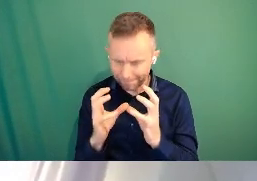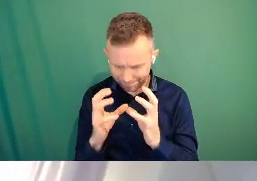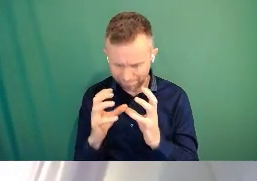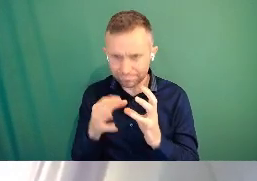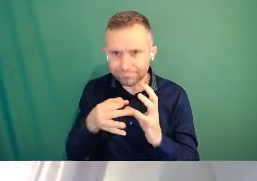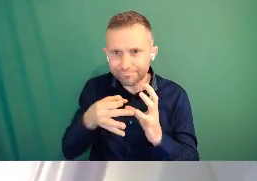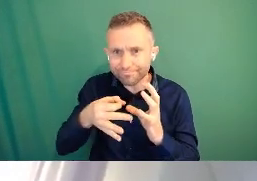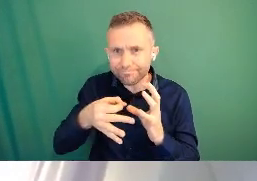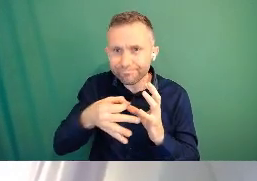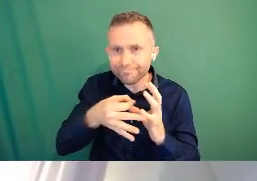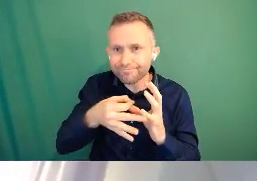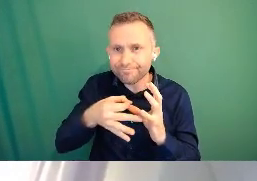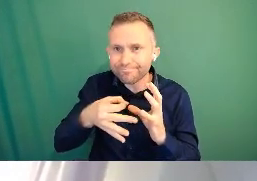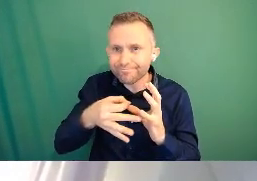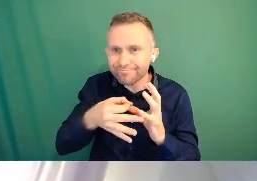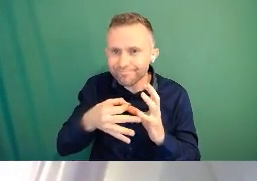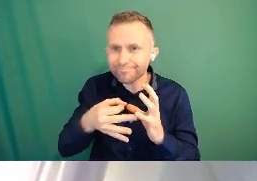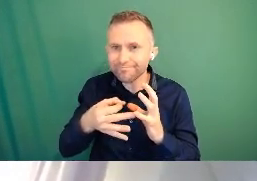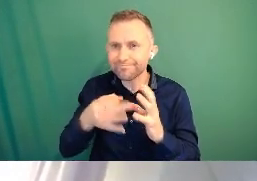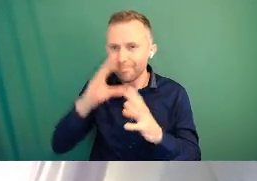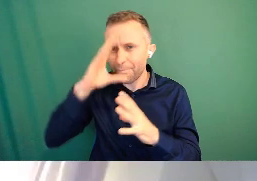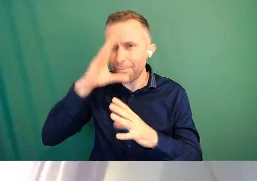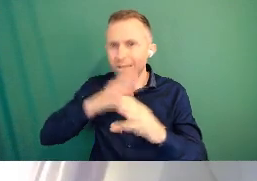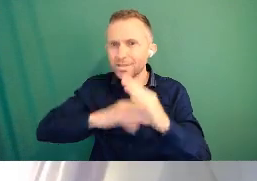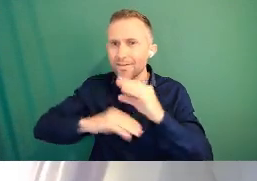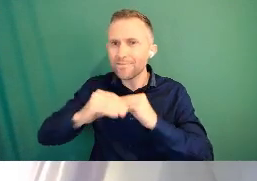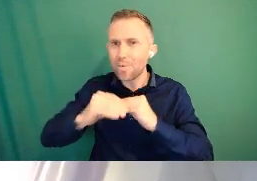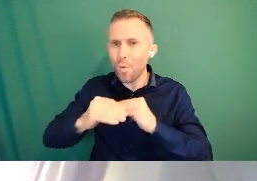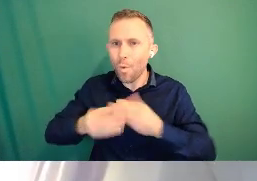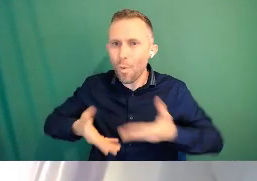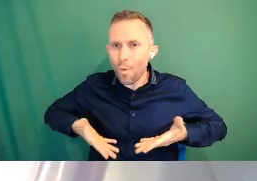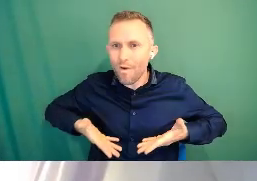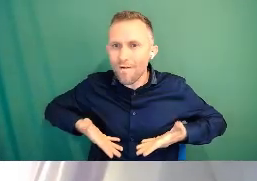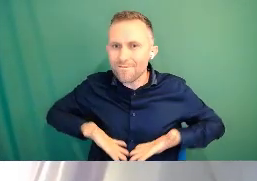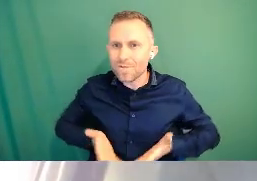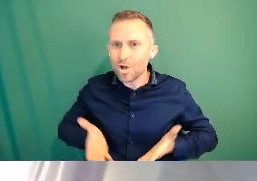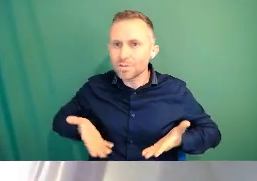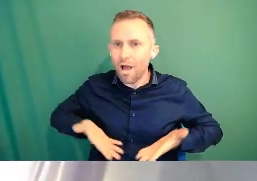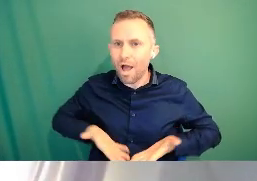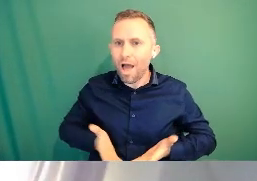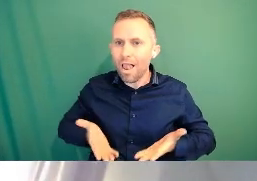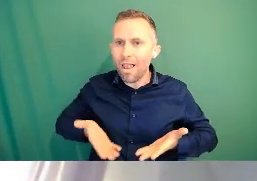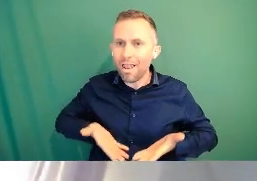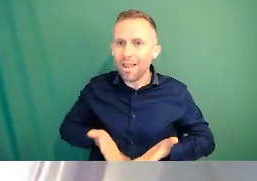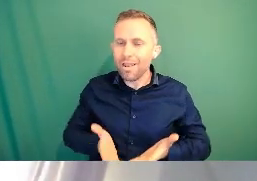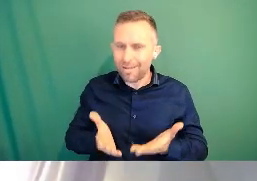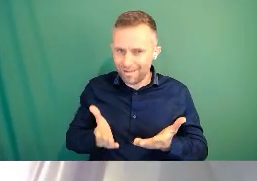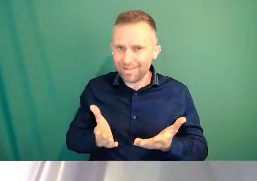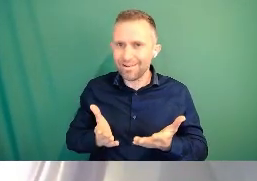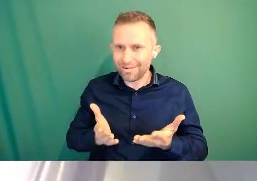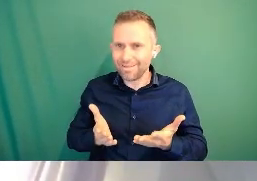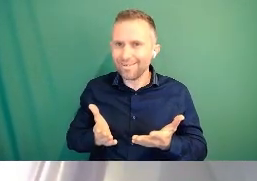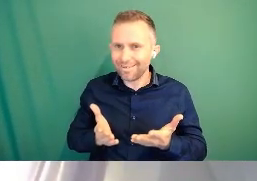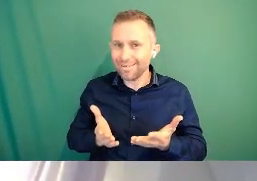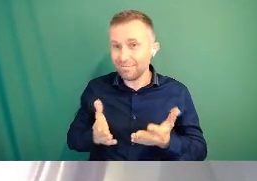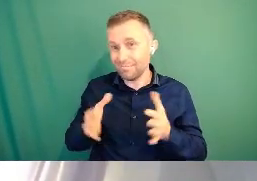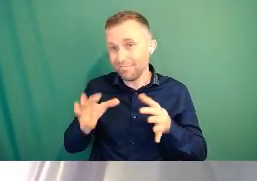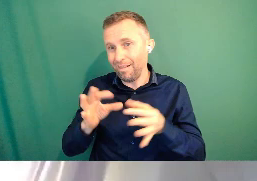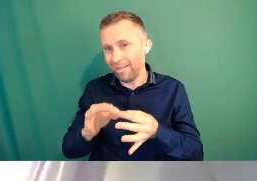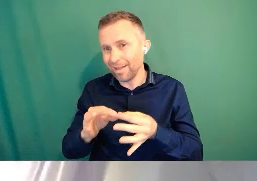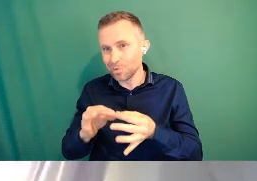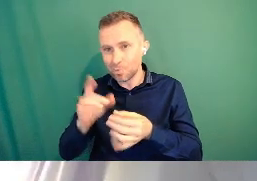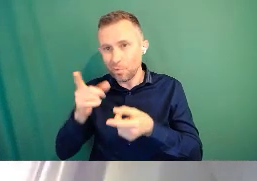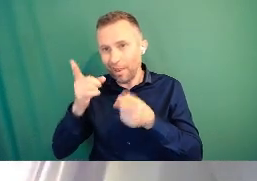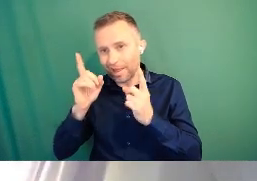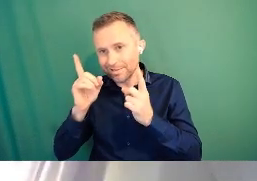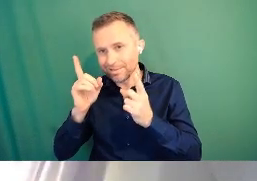associated with fertility, and the monkeys are reflecting a little message to the playful side of Lord and